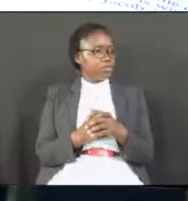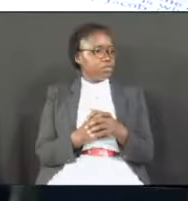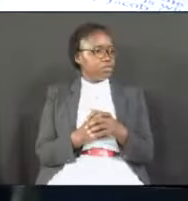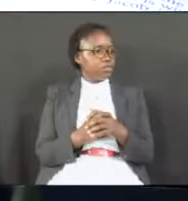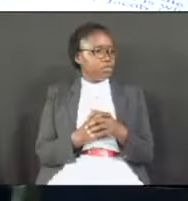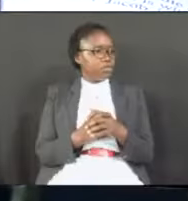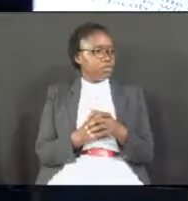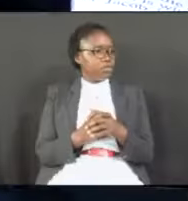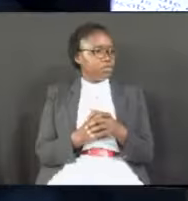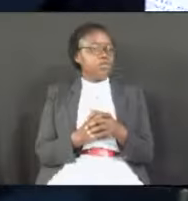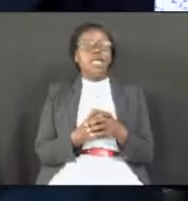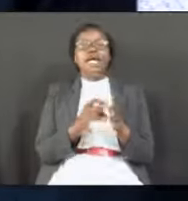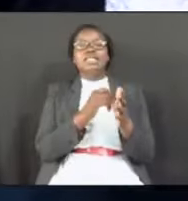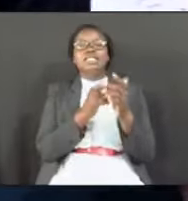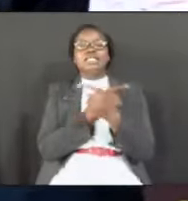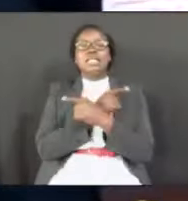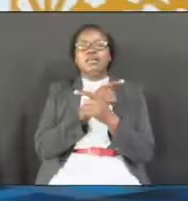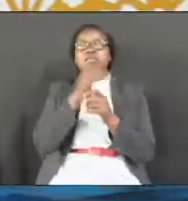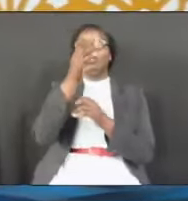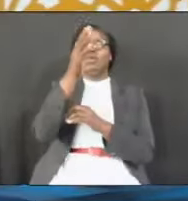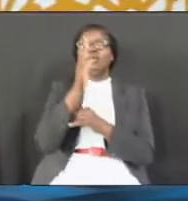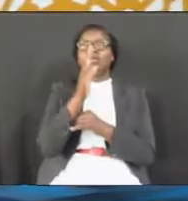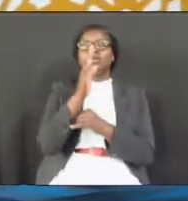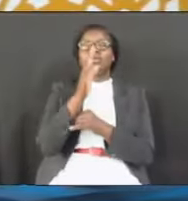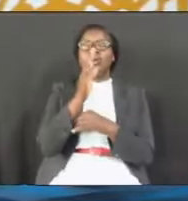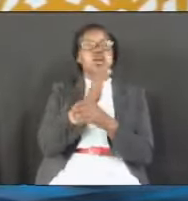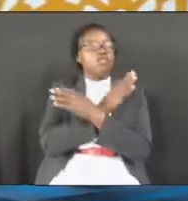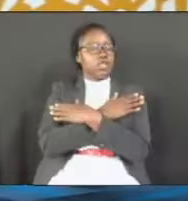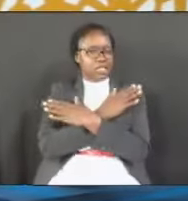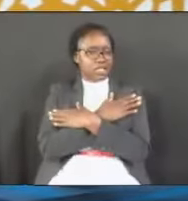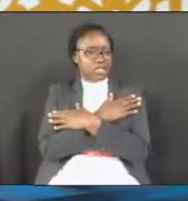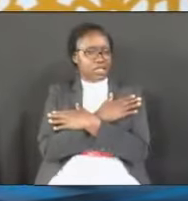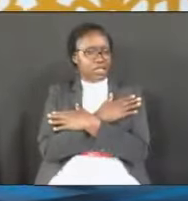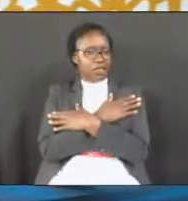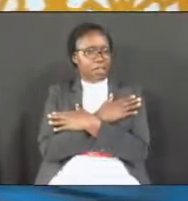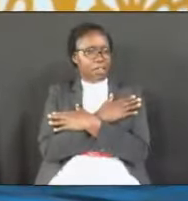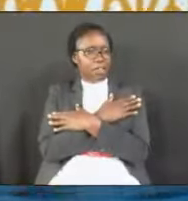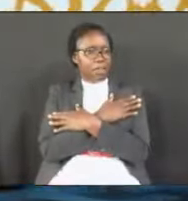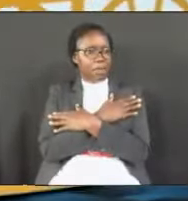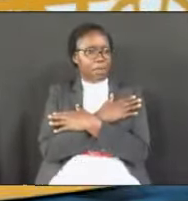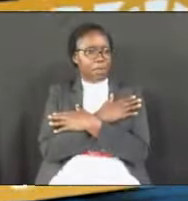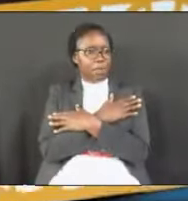I just love God. You see, friends,